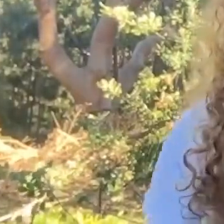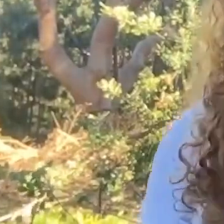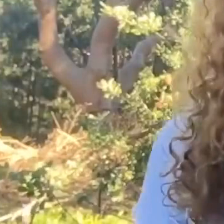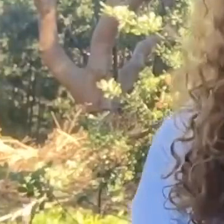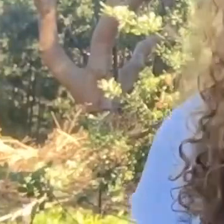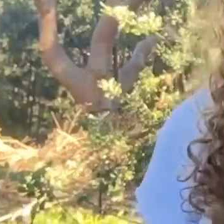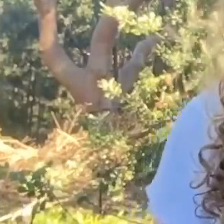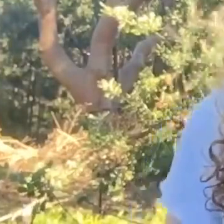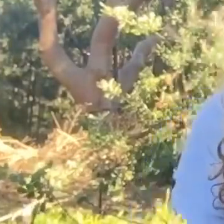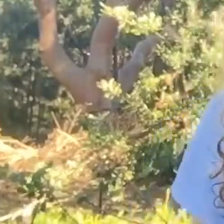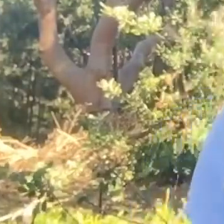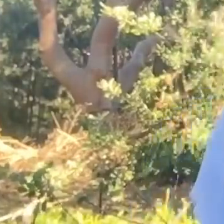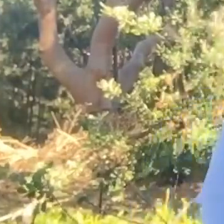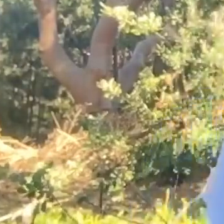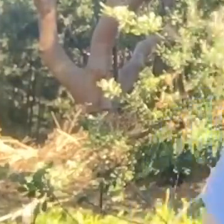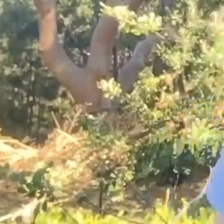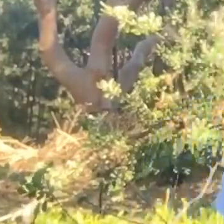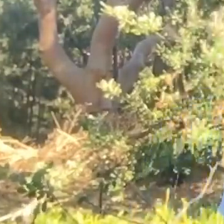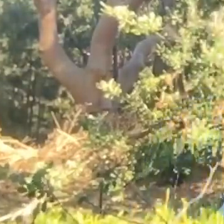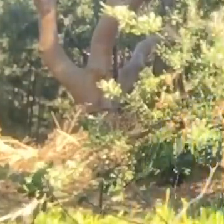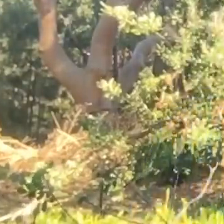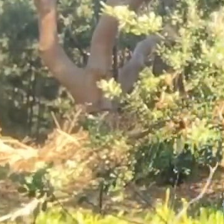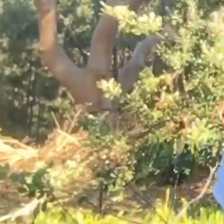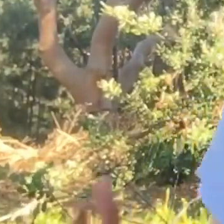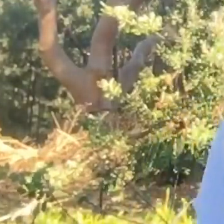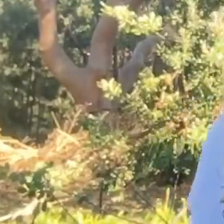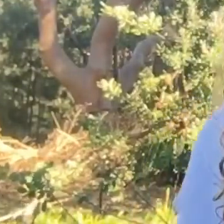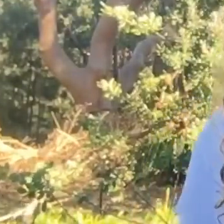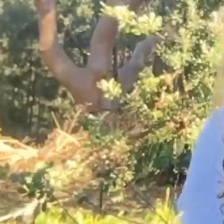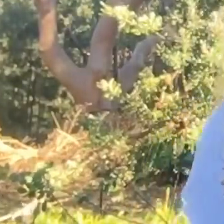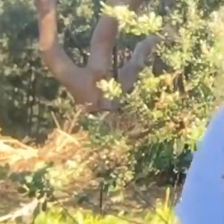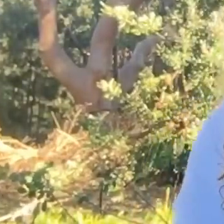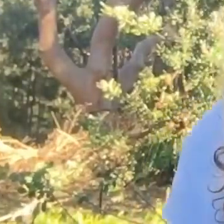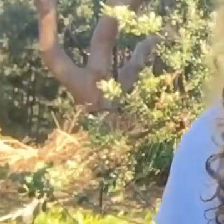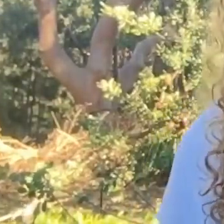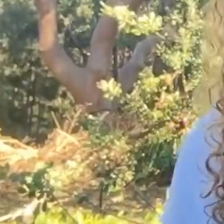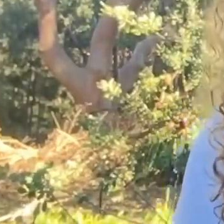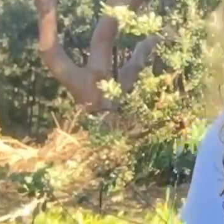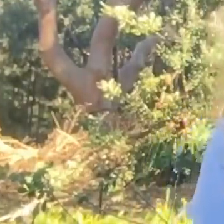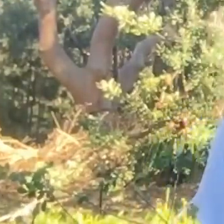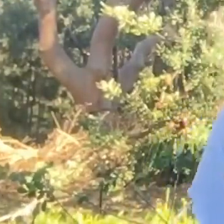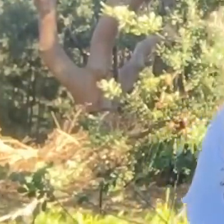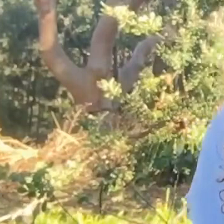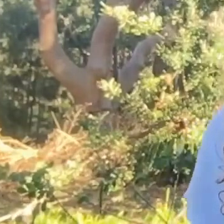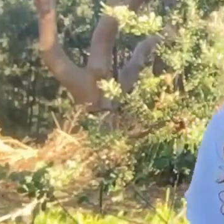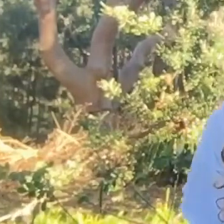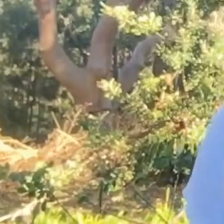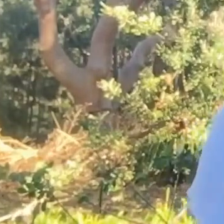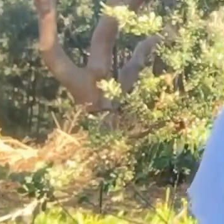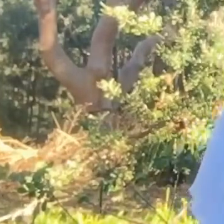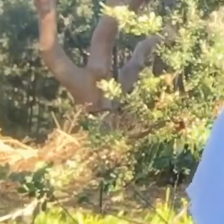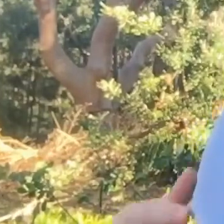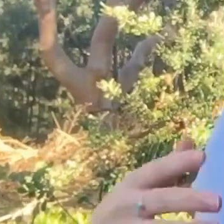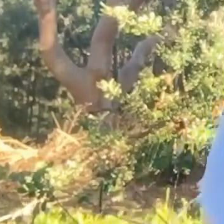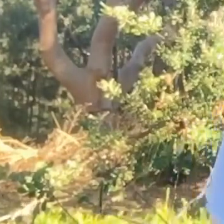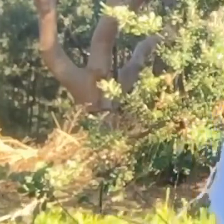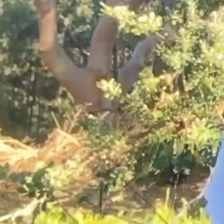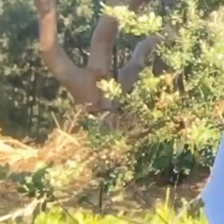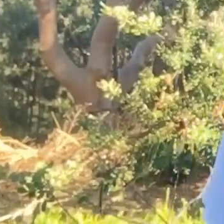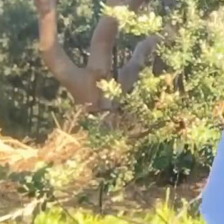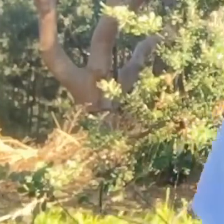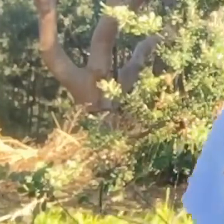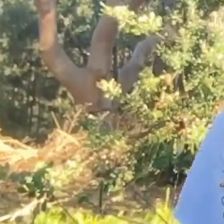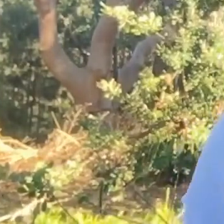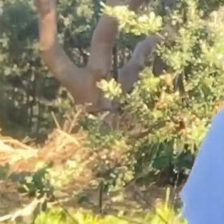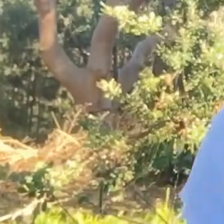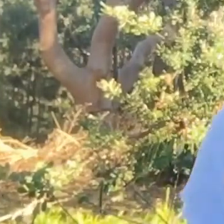both. Today I'm going to be praying and thanking God for our kids' church ministry, which we just saw a snippet of. I'll also be thanking God for our youth